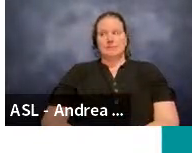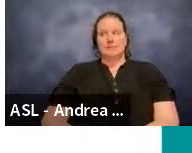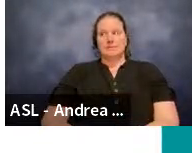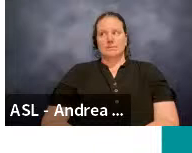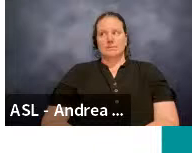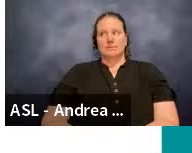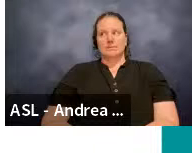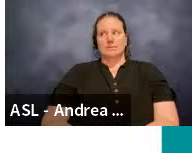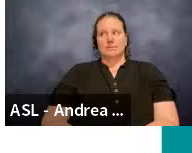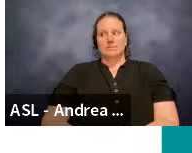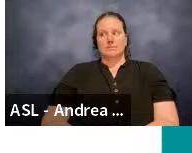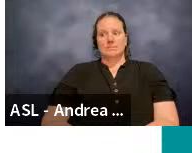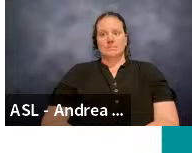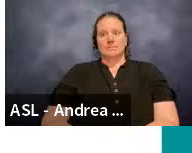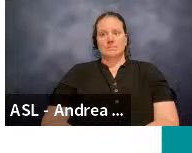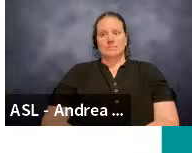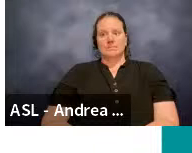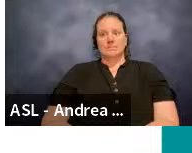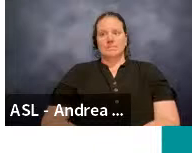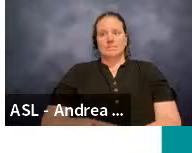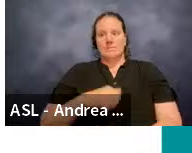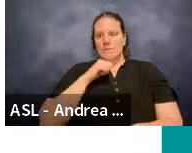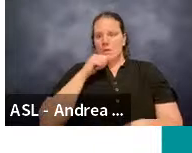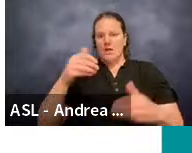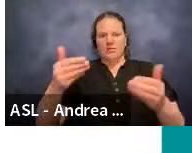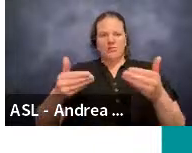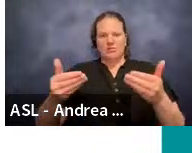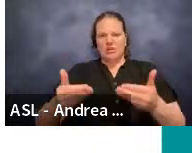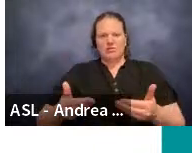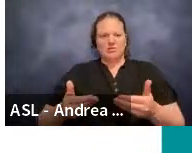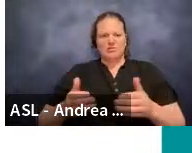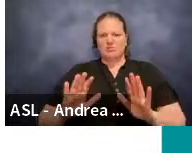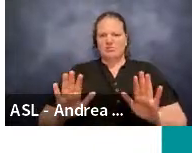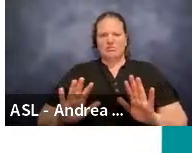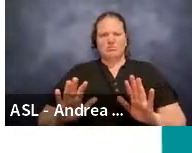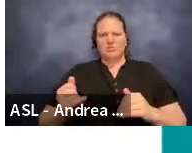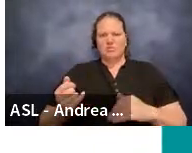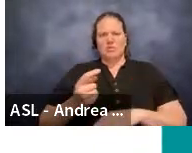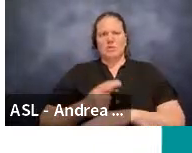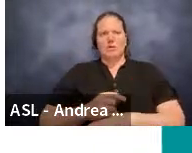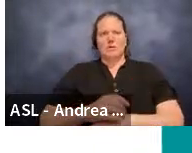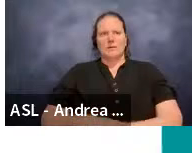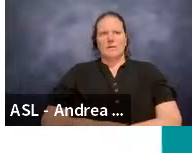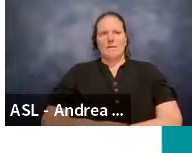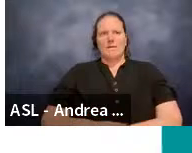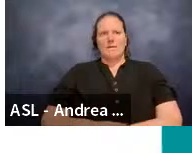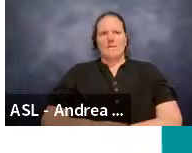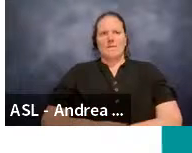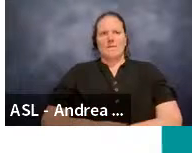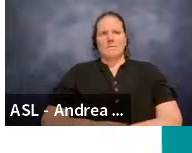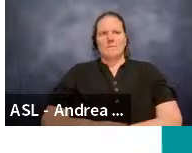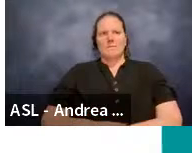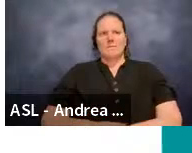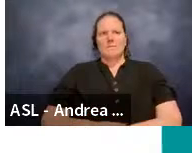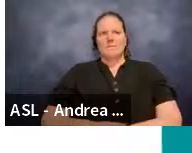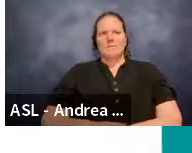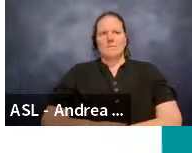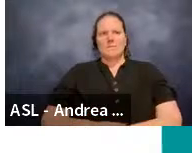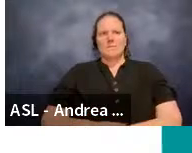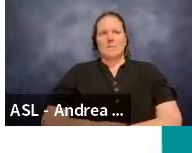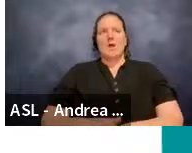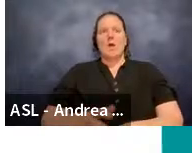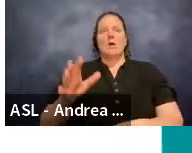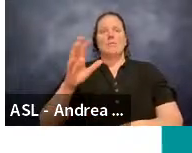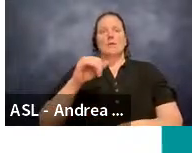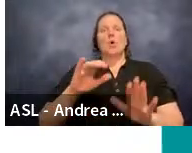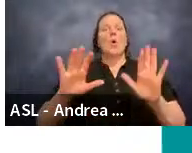I don't think we're going to do introductions, so I'm guessing maybe we're going, oh, we